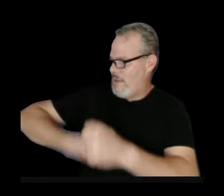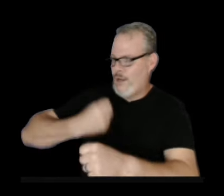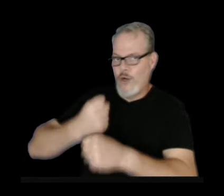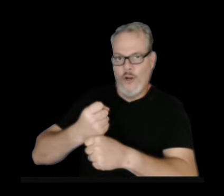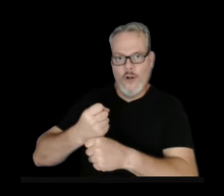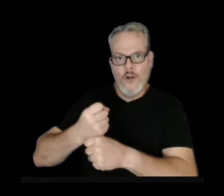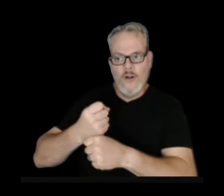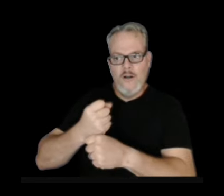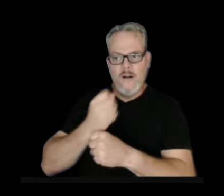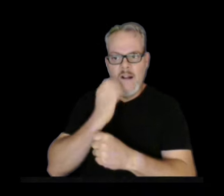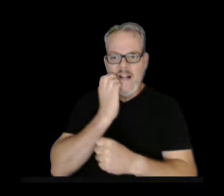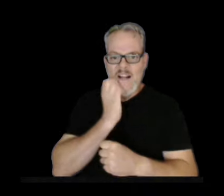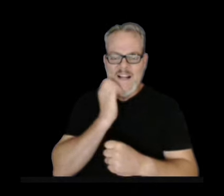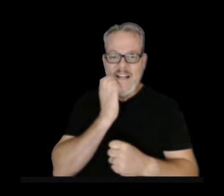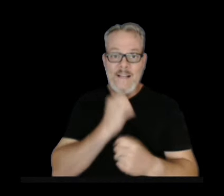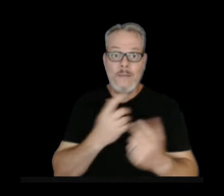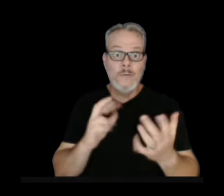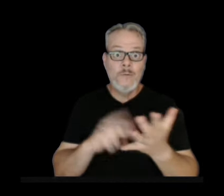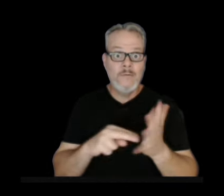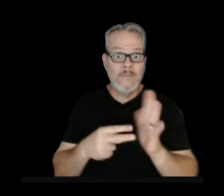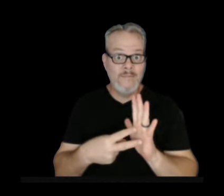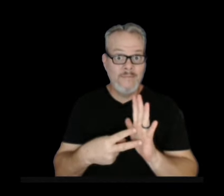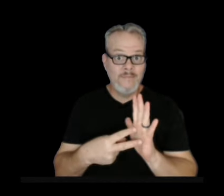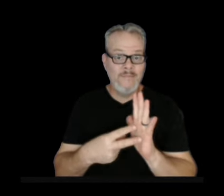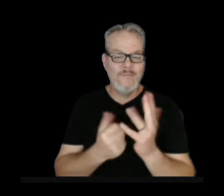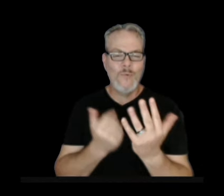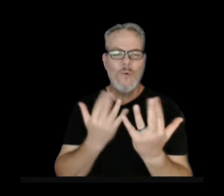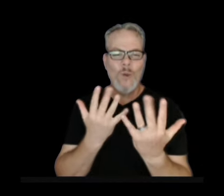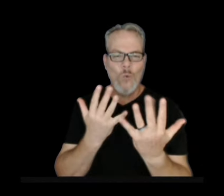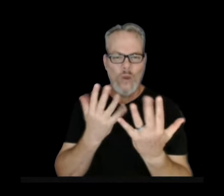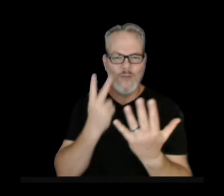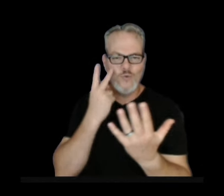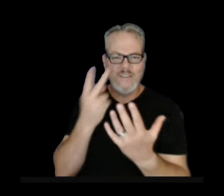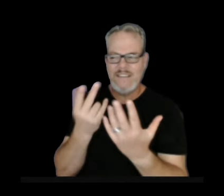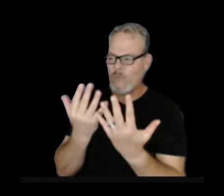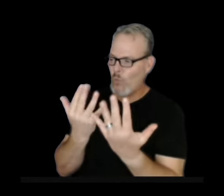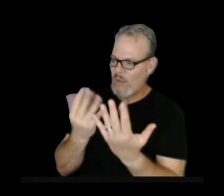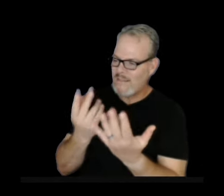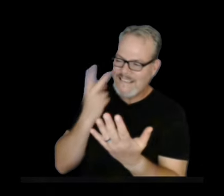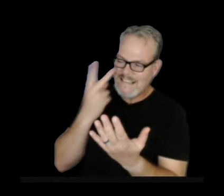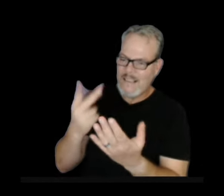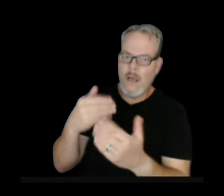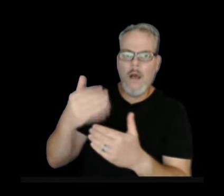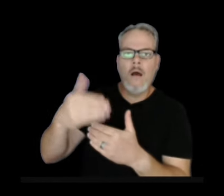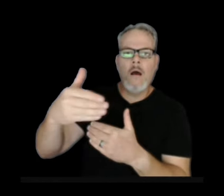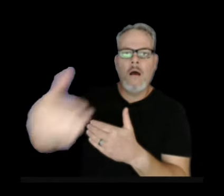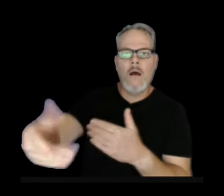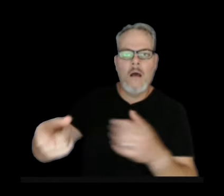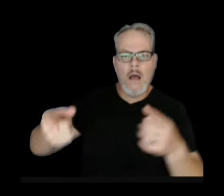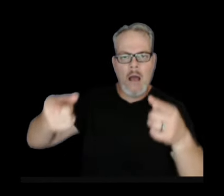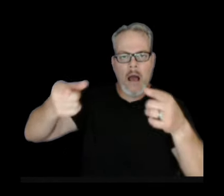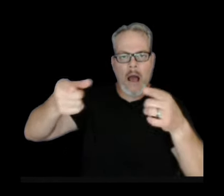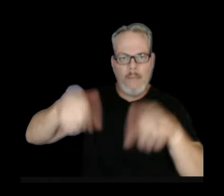So we also await Mauna Loa to pick back up. This is all within the greater pattern of it refilling